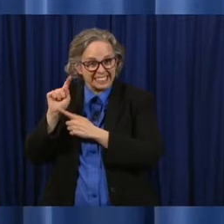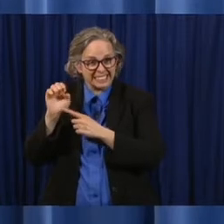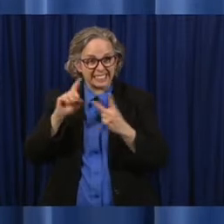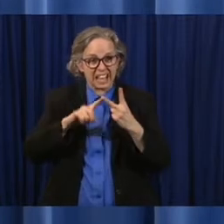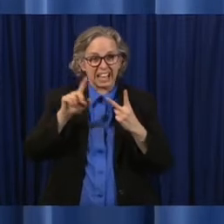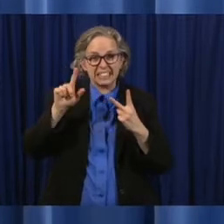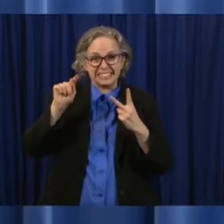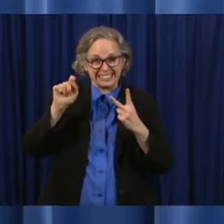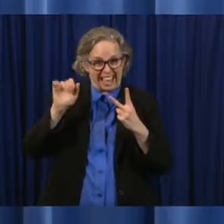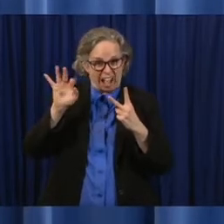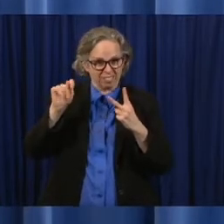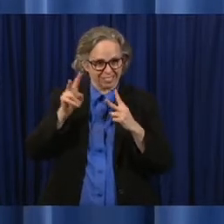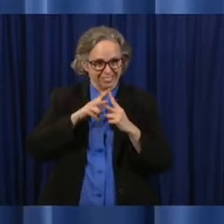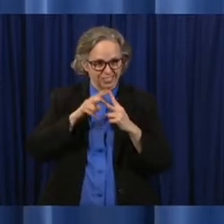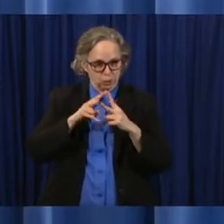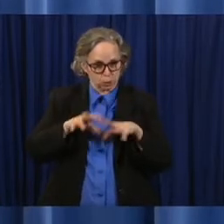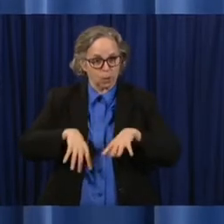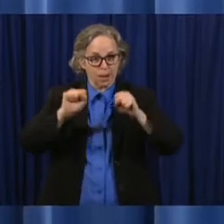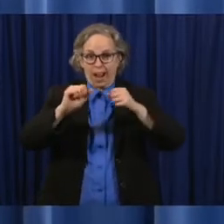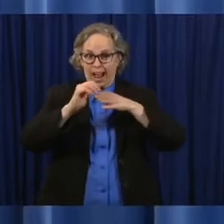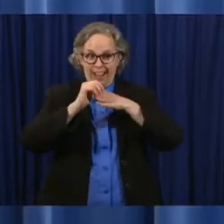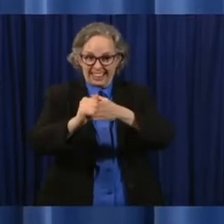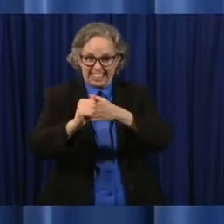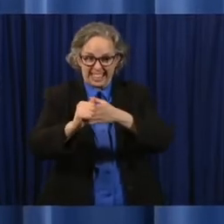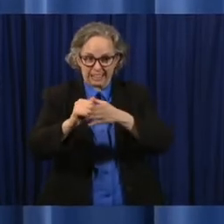to really focus on testing.